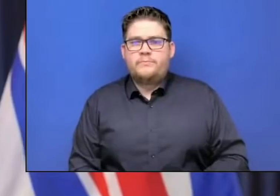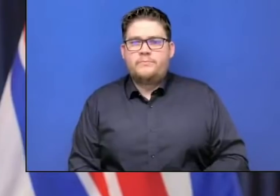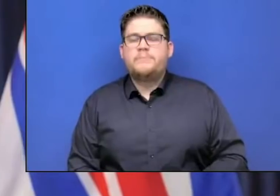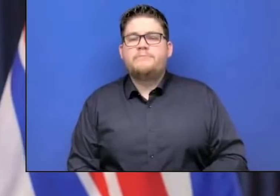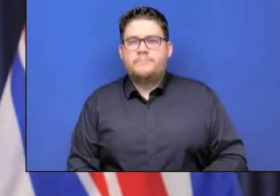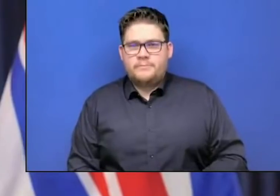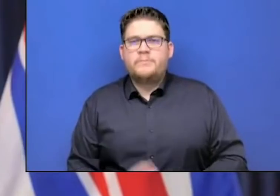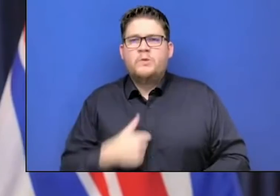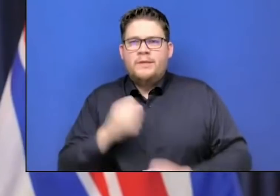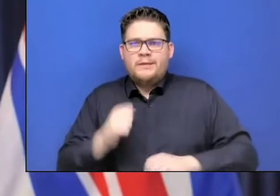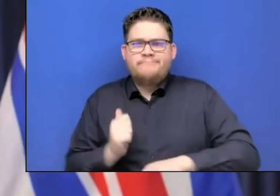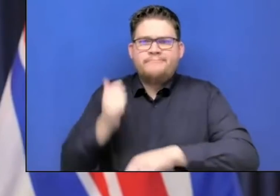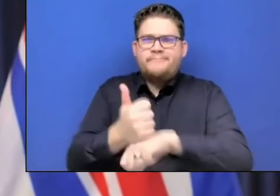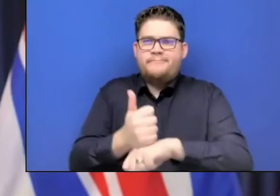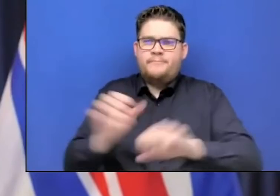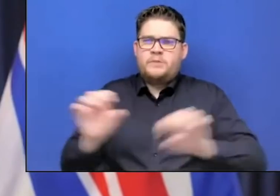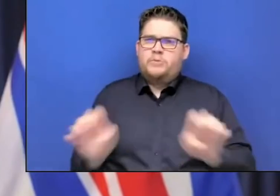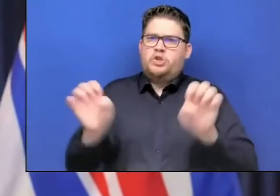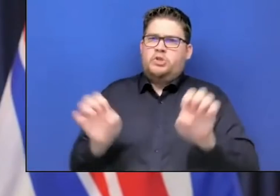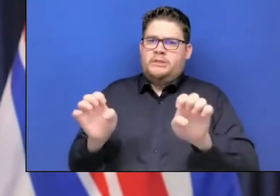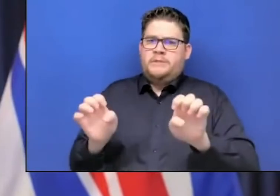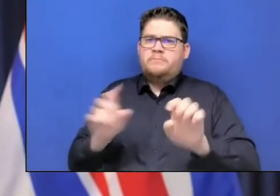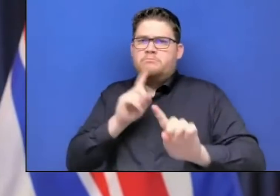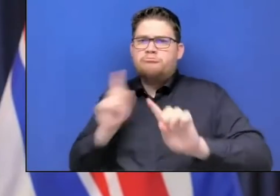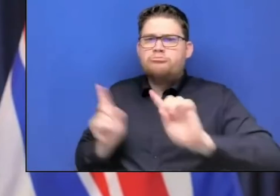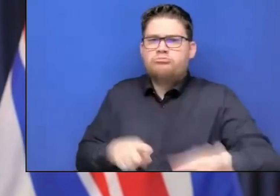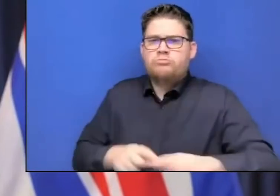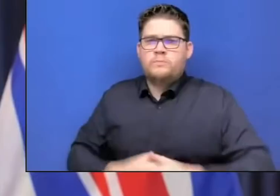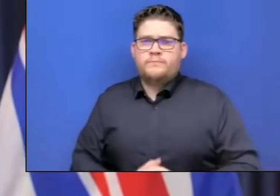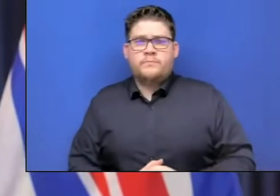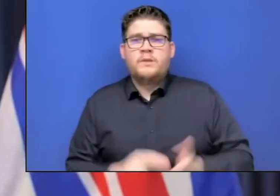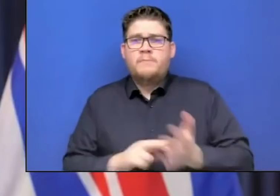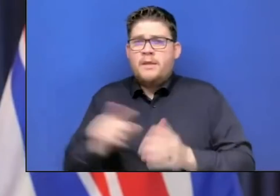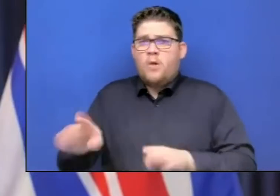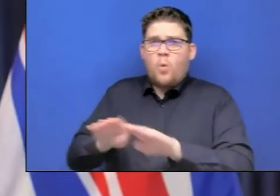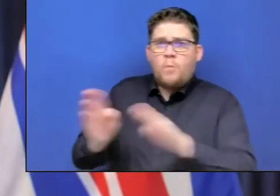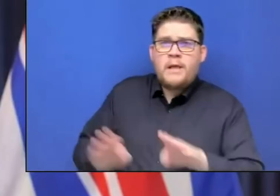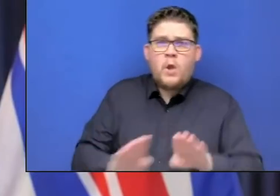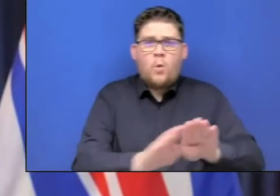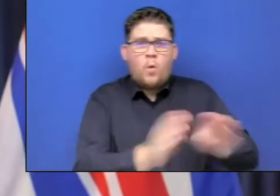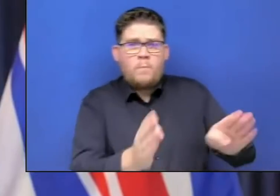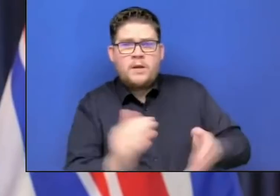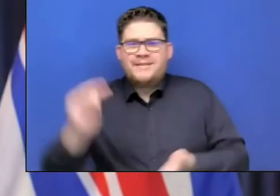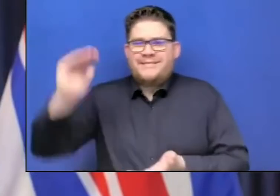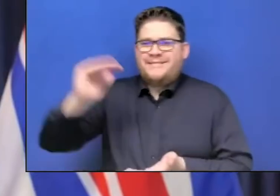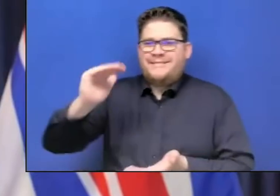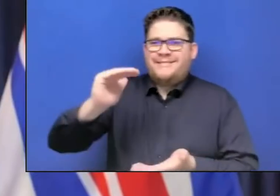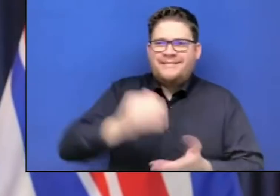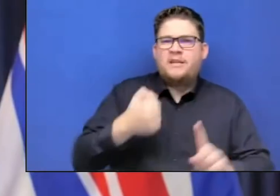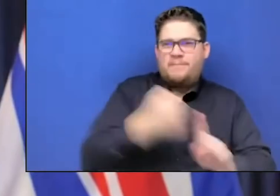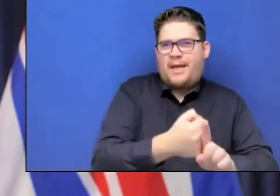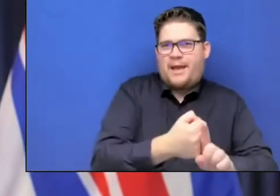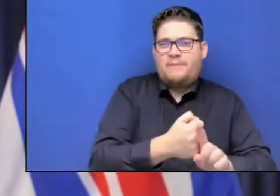assets that may be necessary to prevent, respond, or to alleviate the effects of an emergency. This may include measures